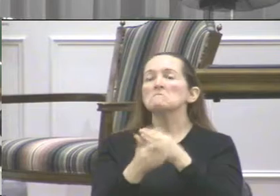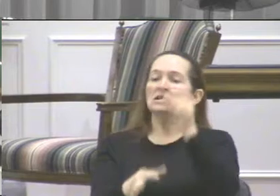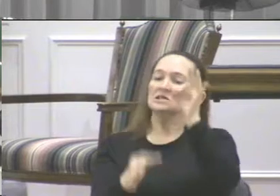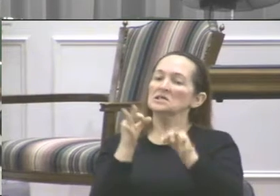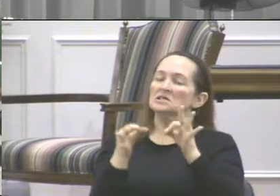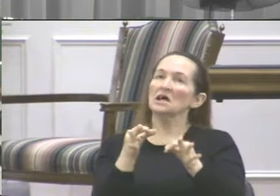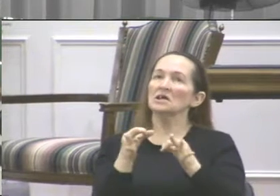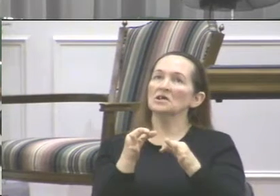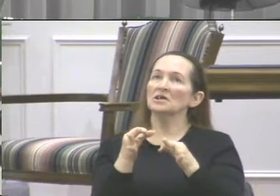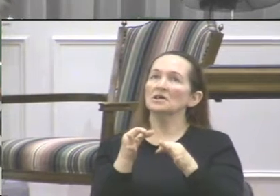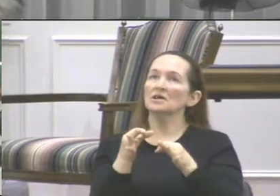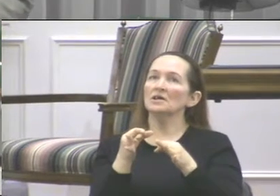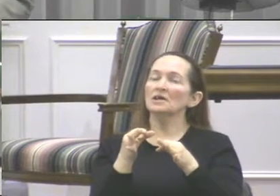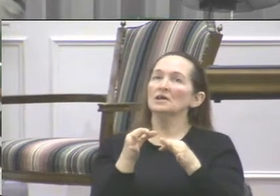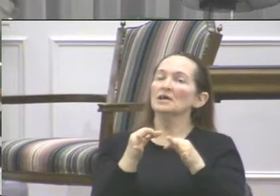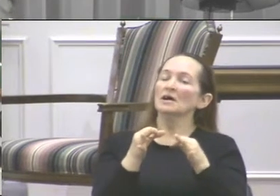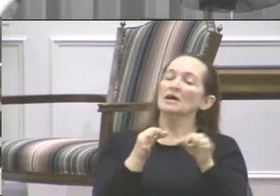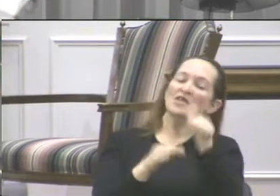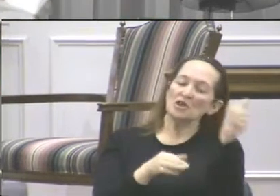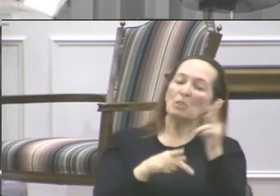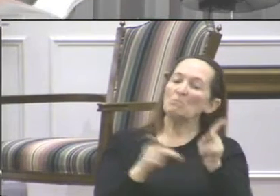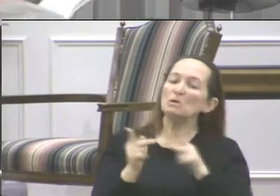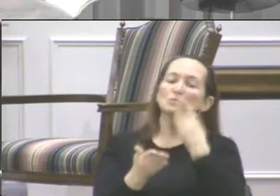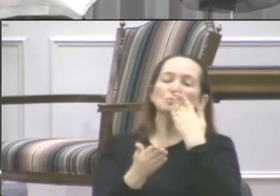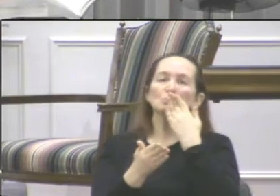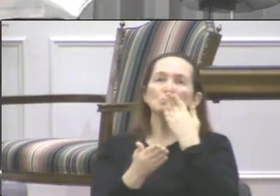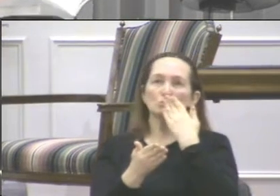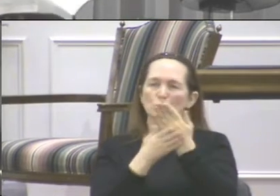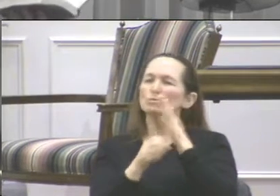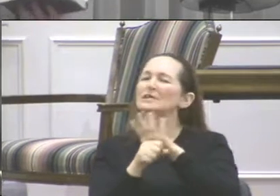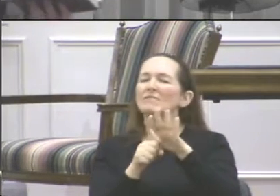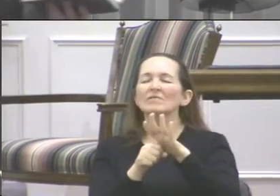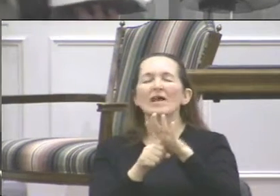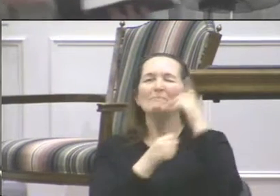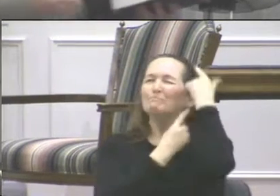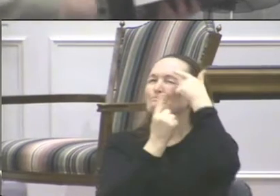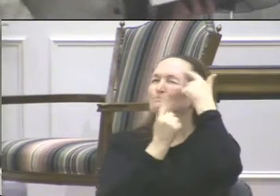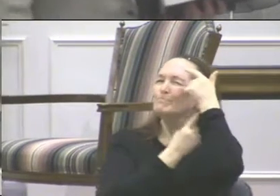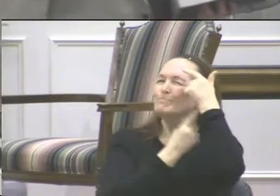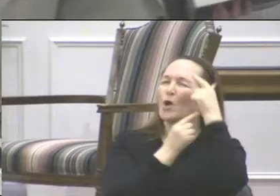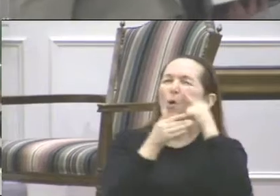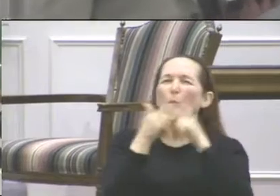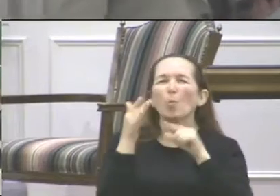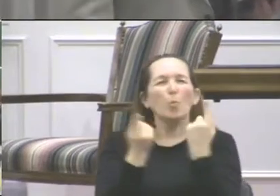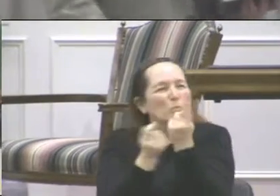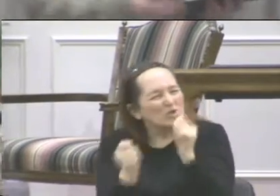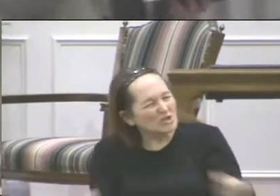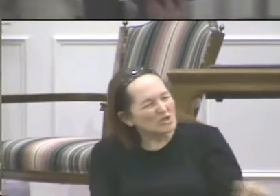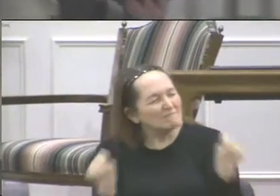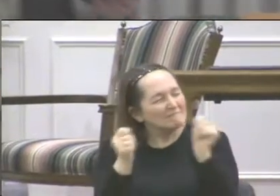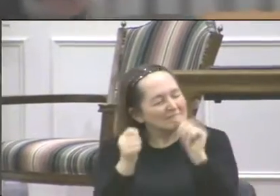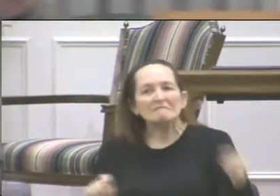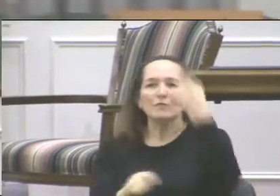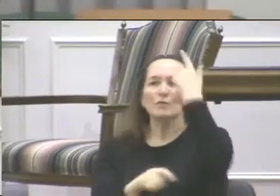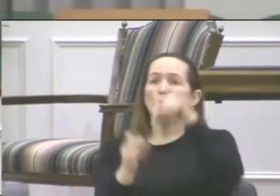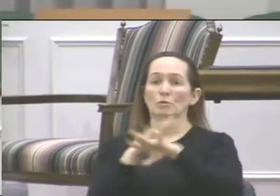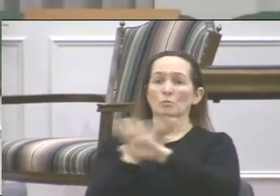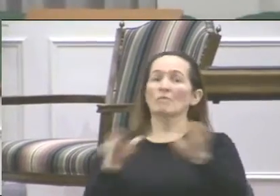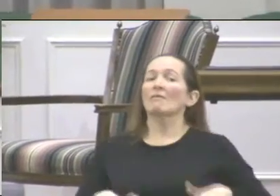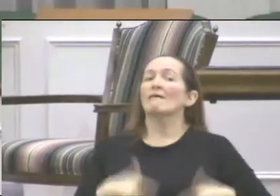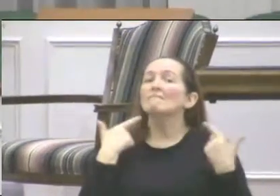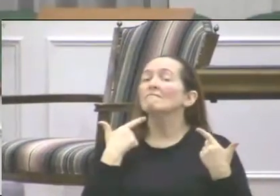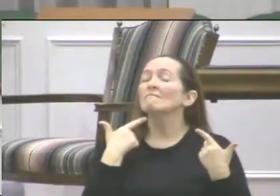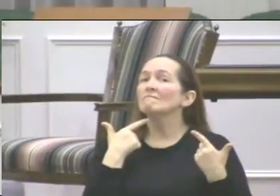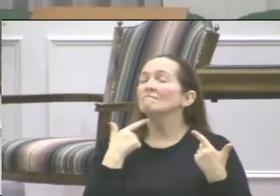enough. Now think about that. What do we strive for? What do you strive for in your